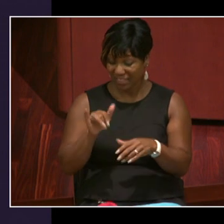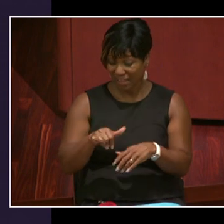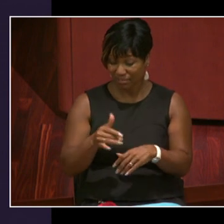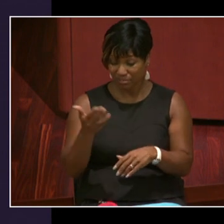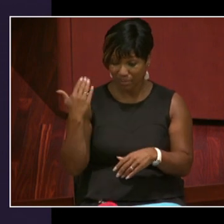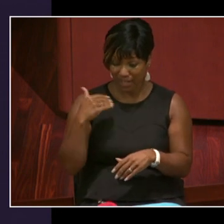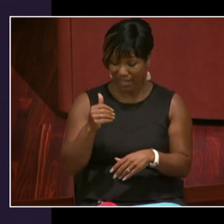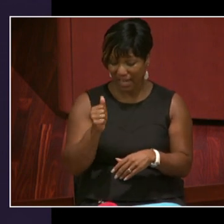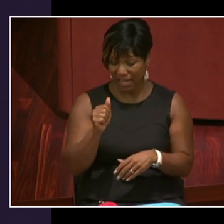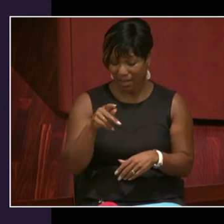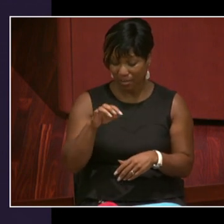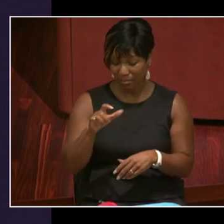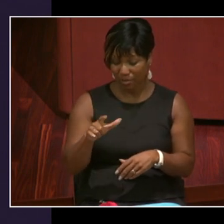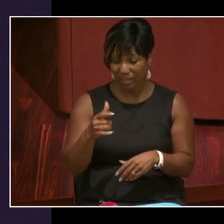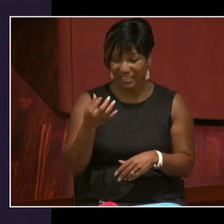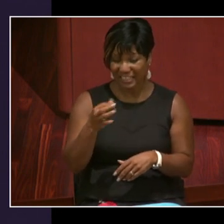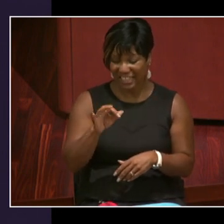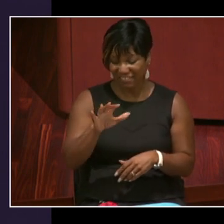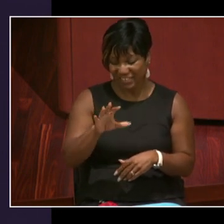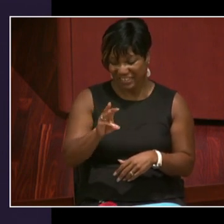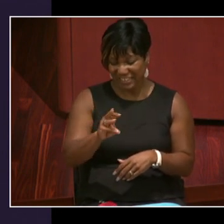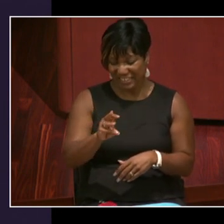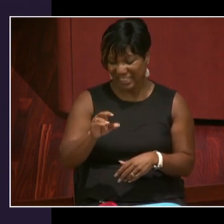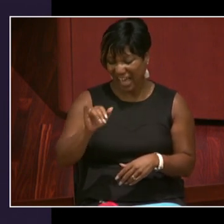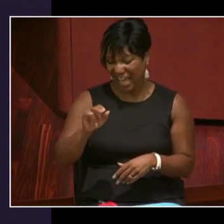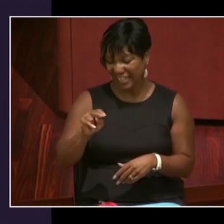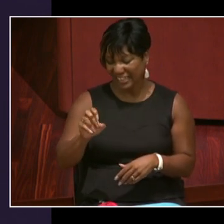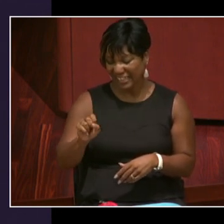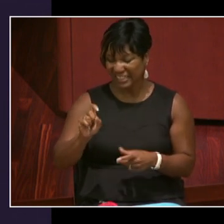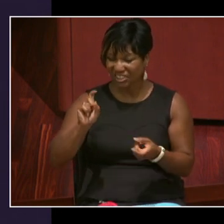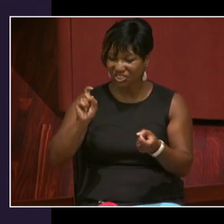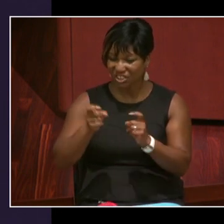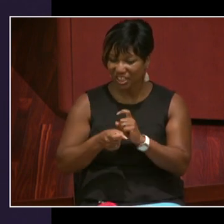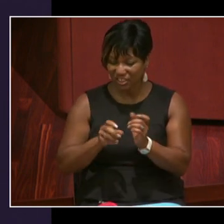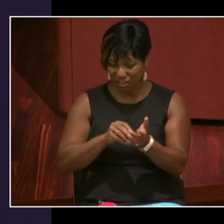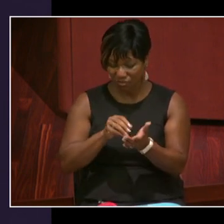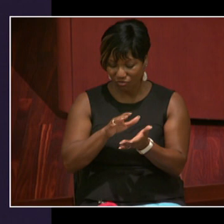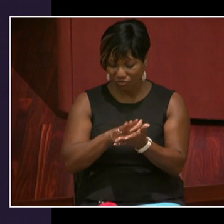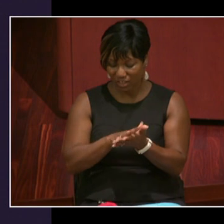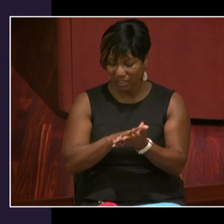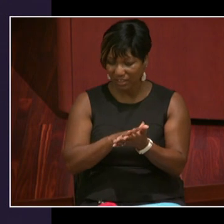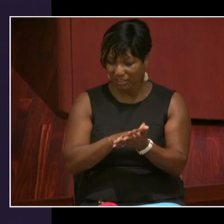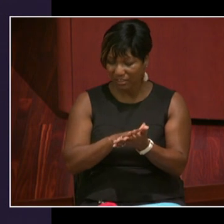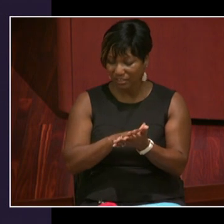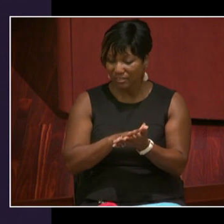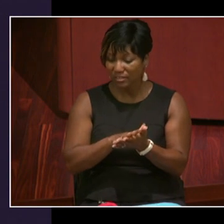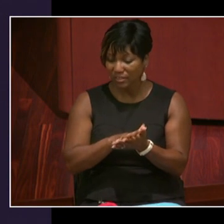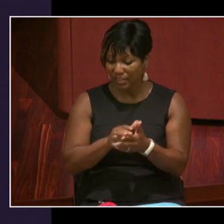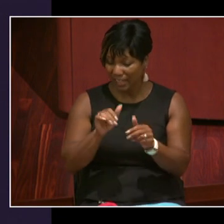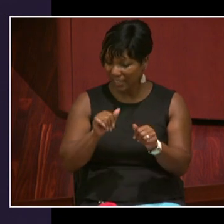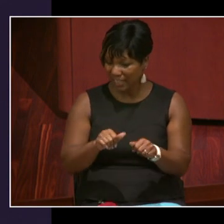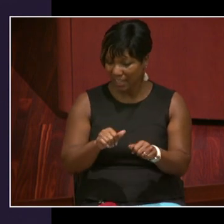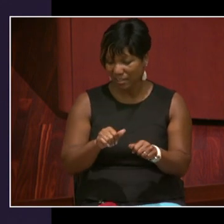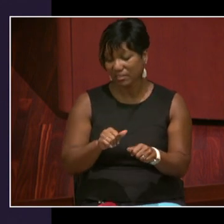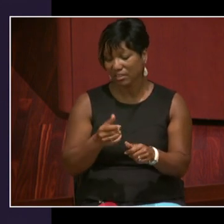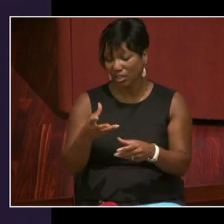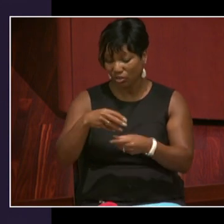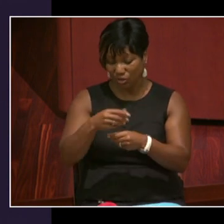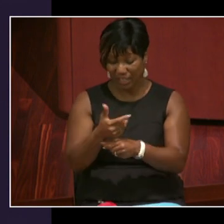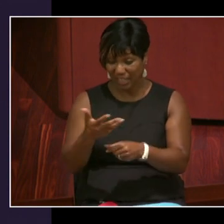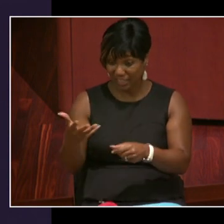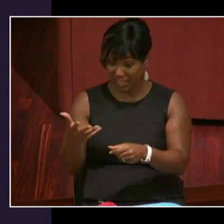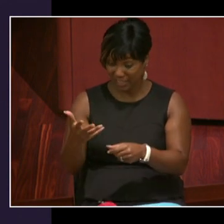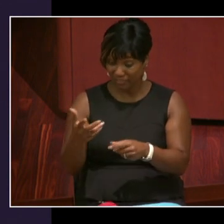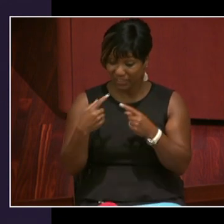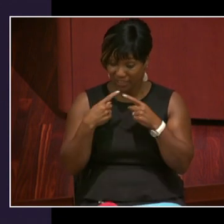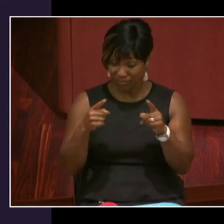1956 when INS changed their record-keeping system. But this could include anything from the Declaration of Intention, the Petition for